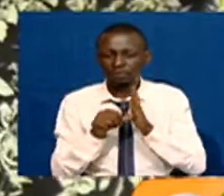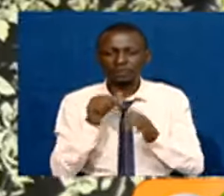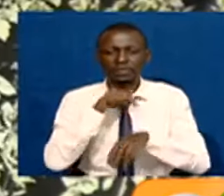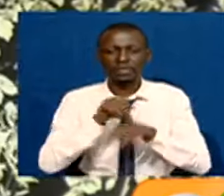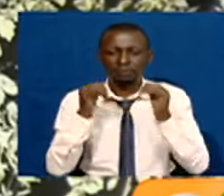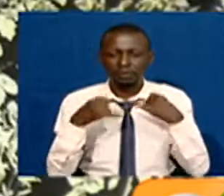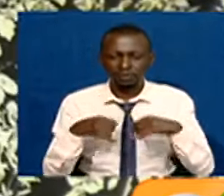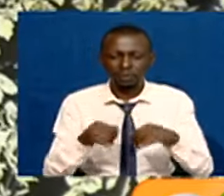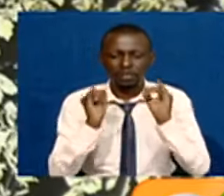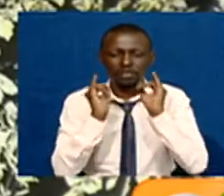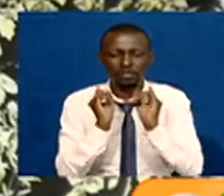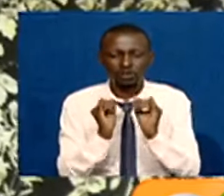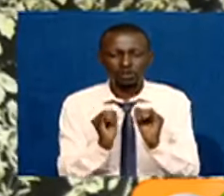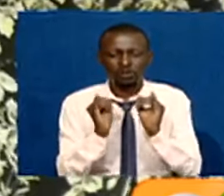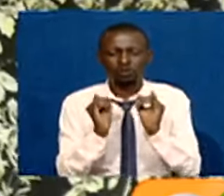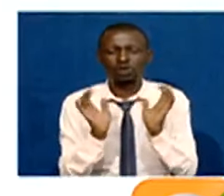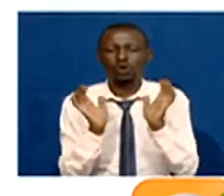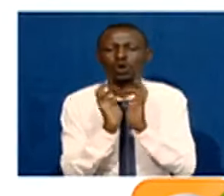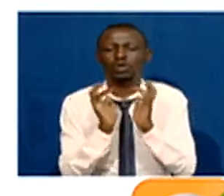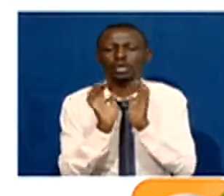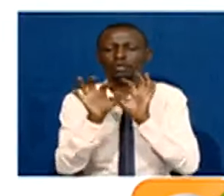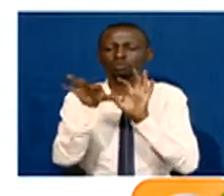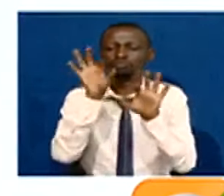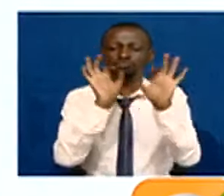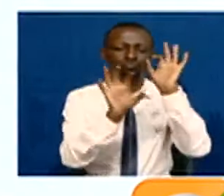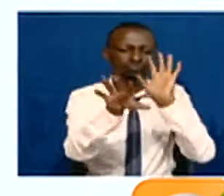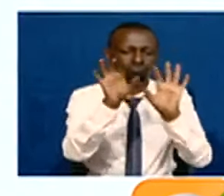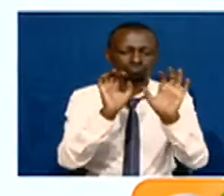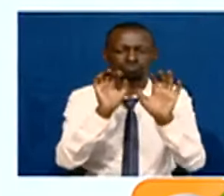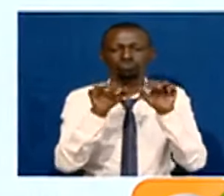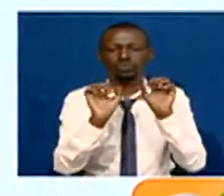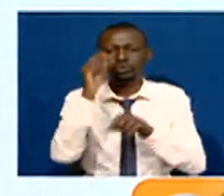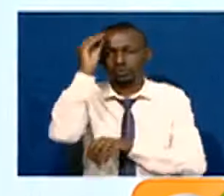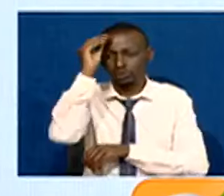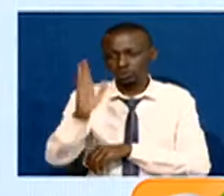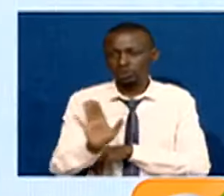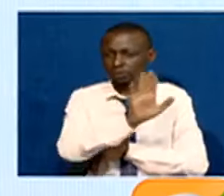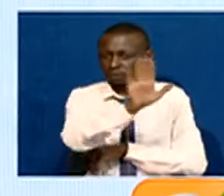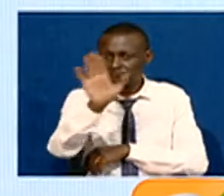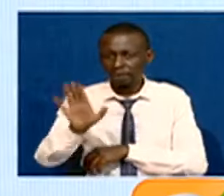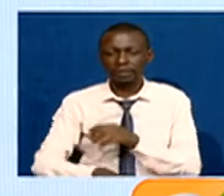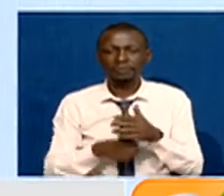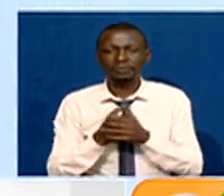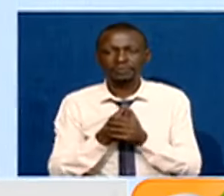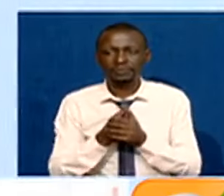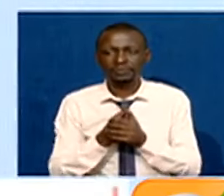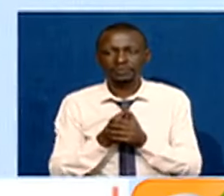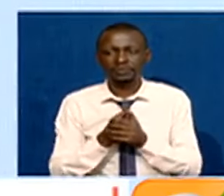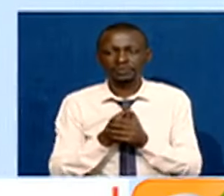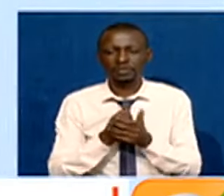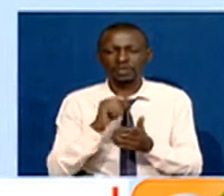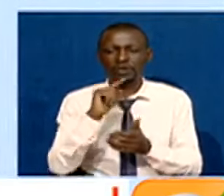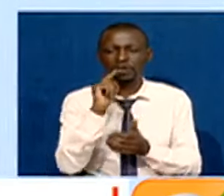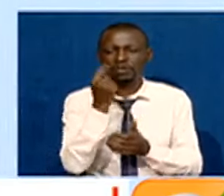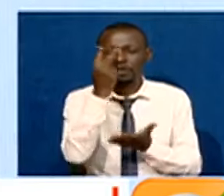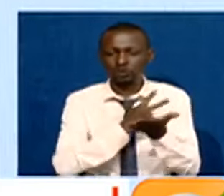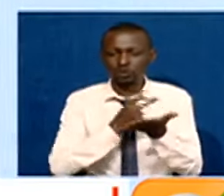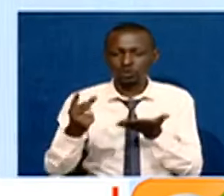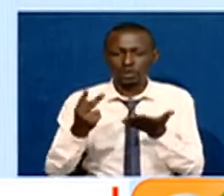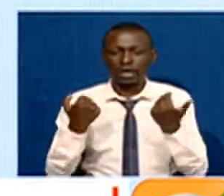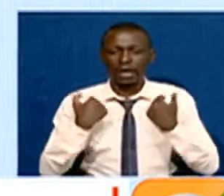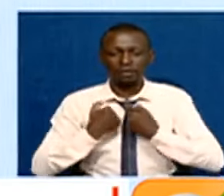new online selection process for students. So it was quite a rough time, you know, the first 2 weeks, but we were able to get